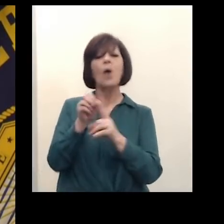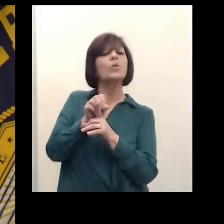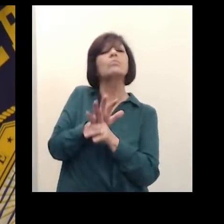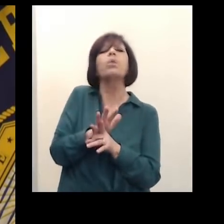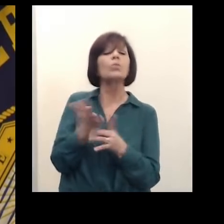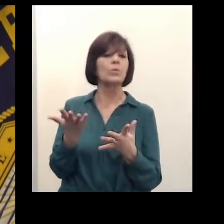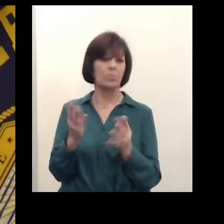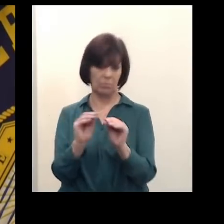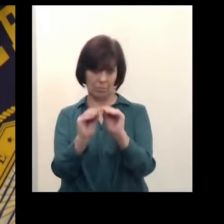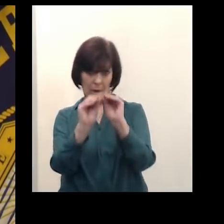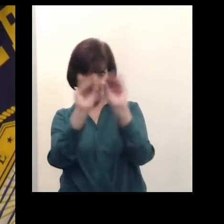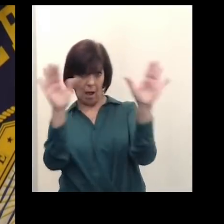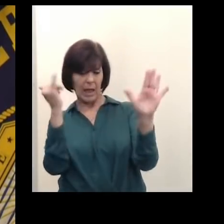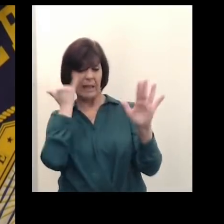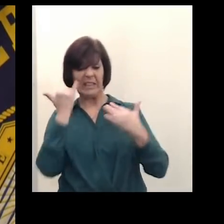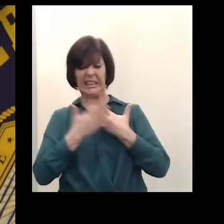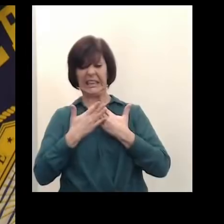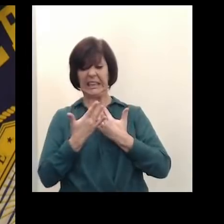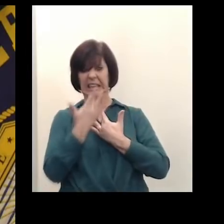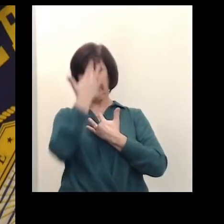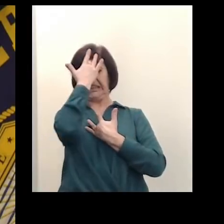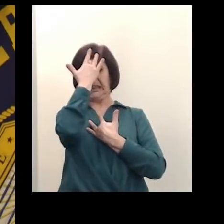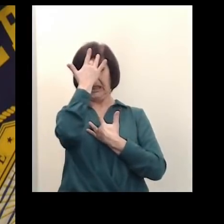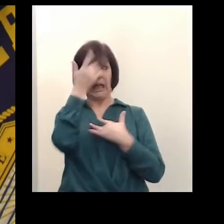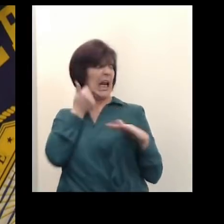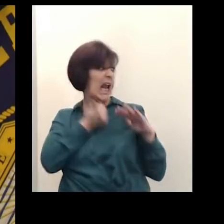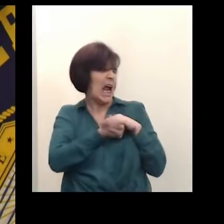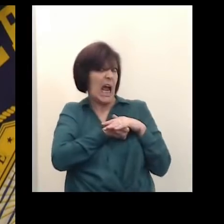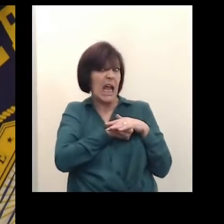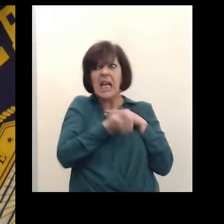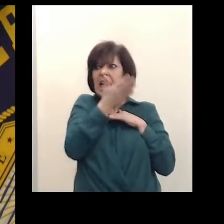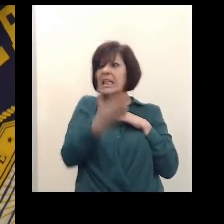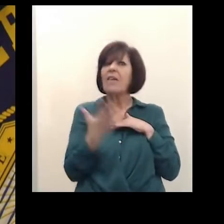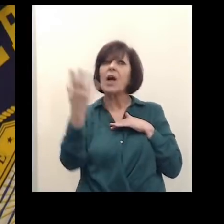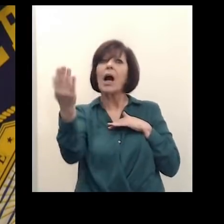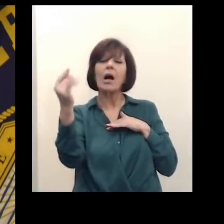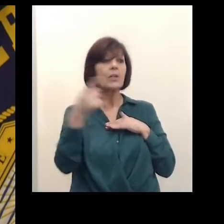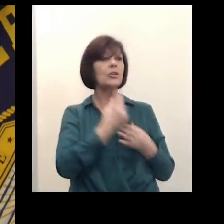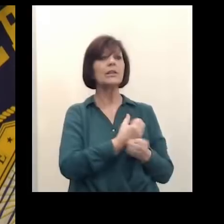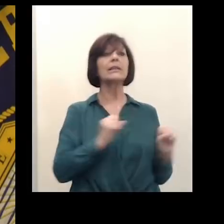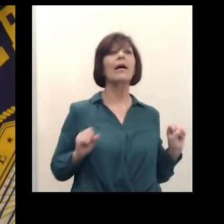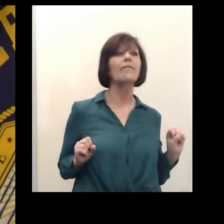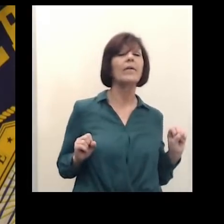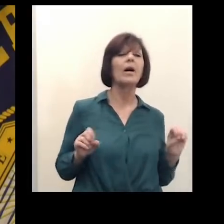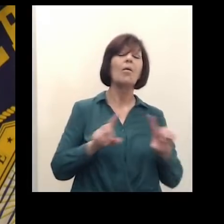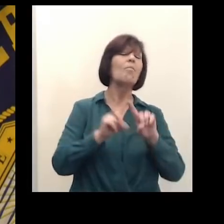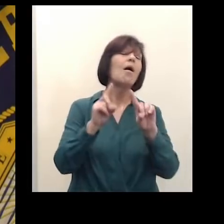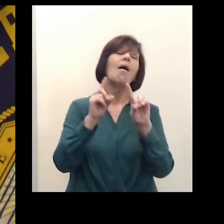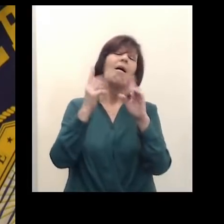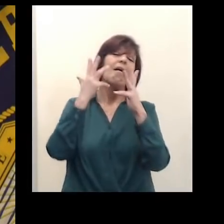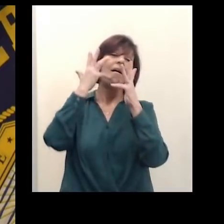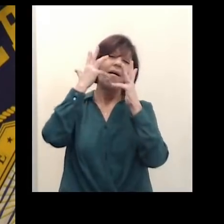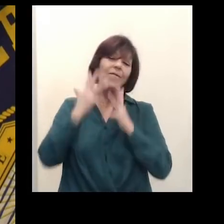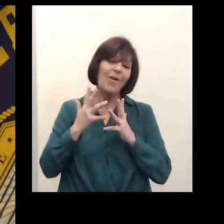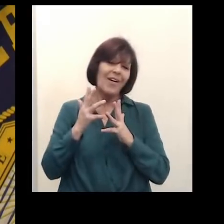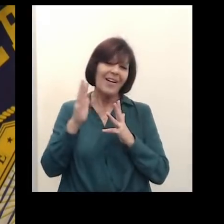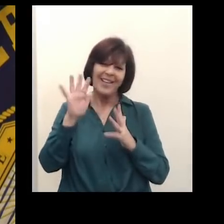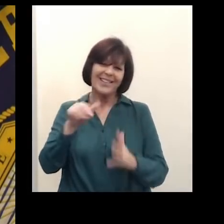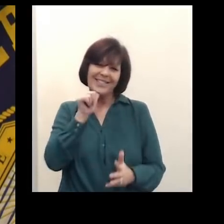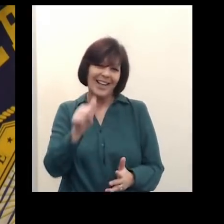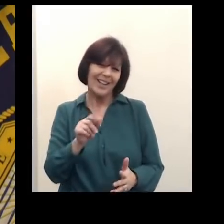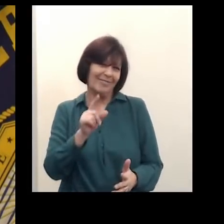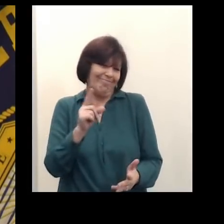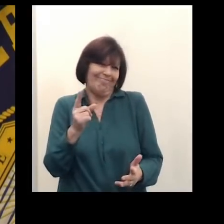obviously, if you're susceptible and you're a hermit and you're never exposed, you're going to be safe. But unfortunately, life doesn't work that way, and all of us